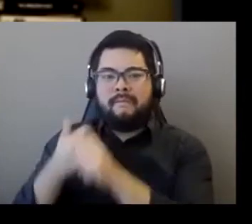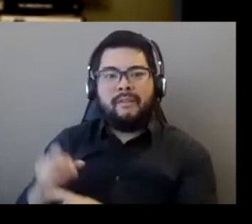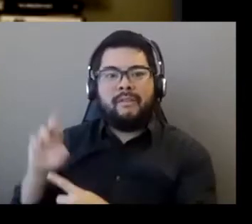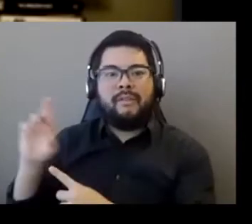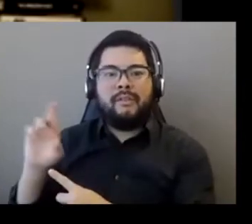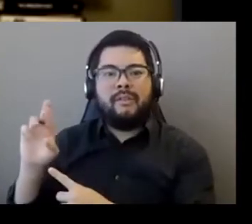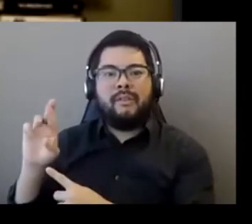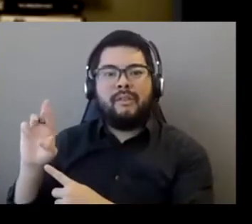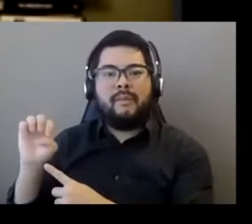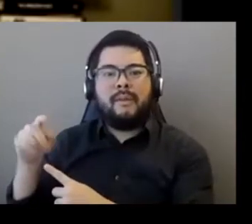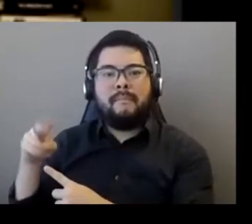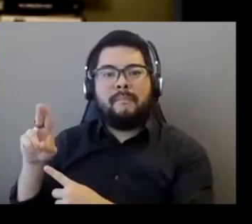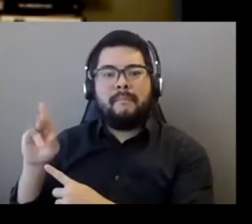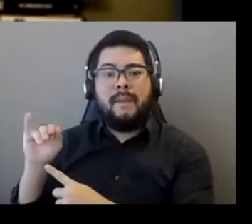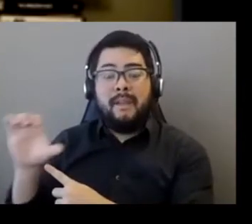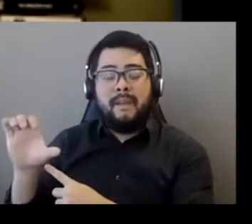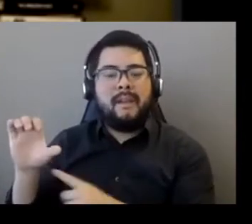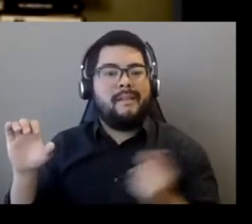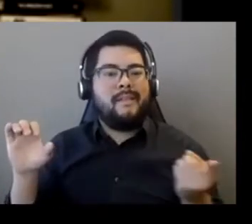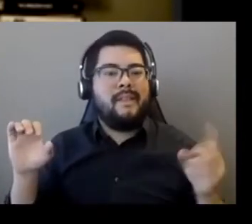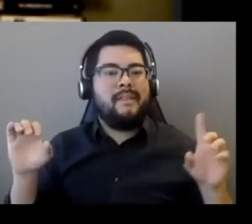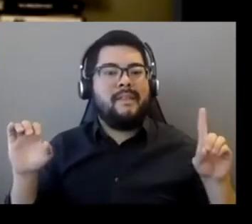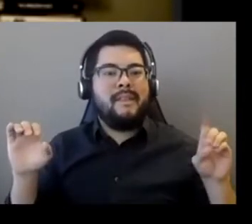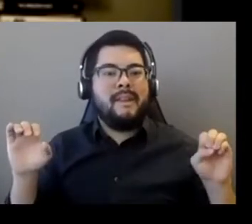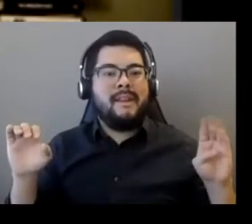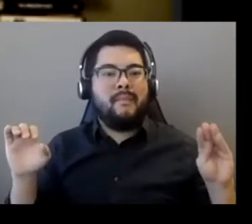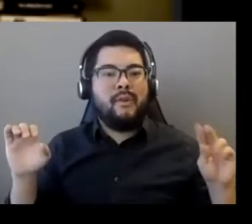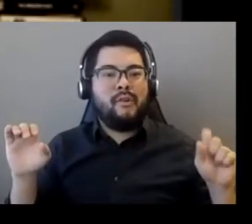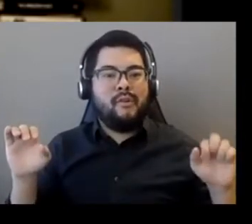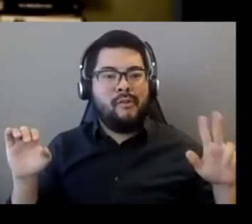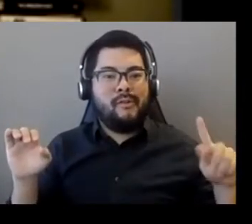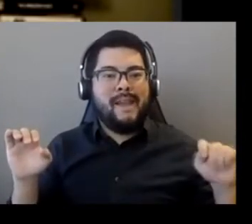you have the Democratic Party, the great betrayer of people's hopes,